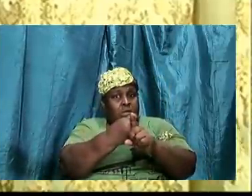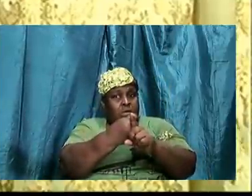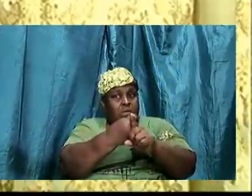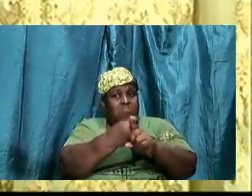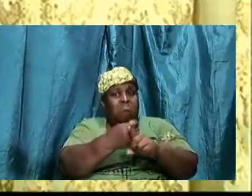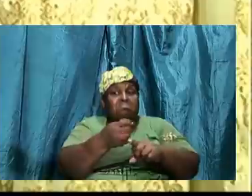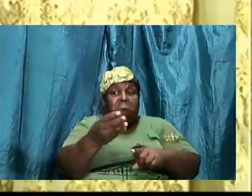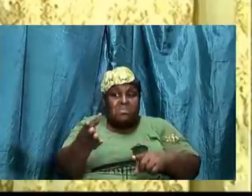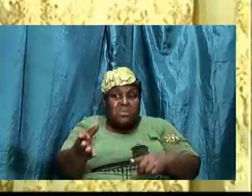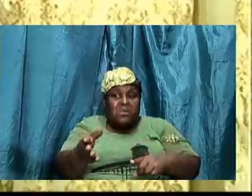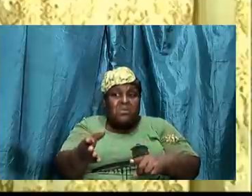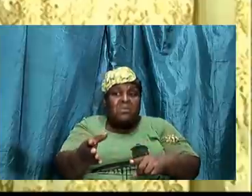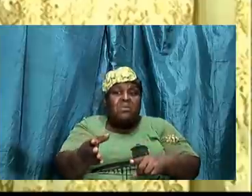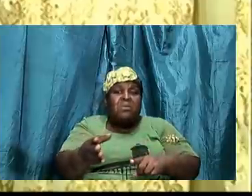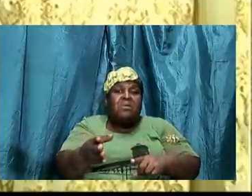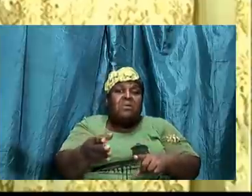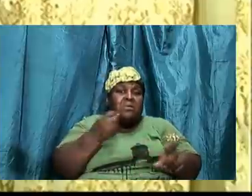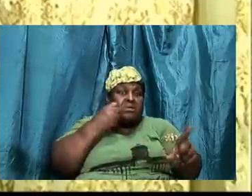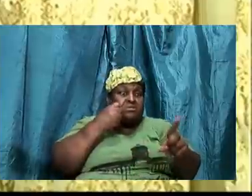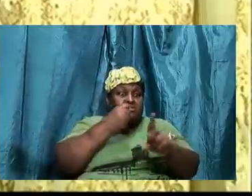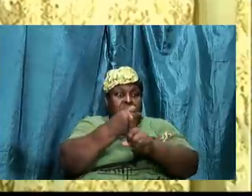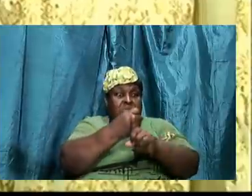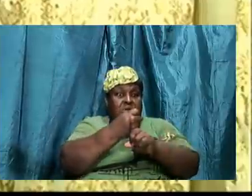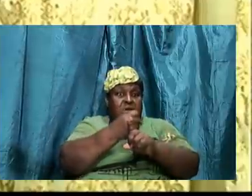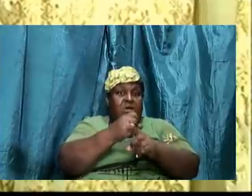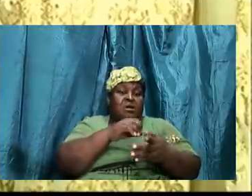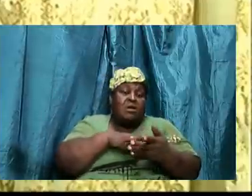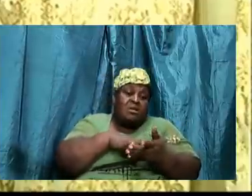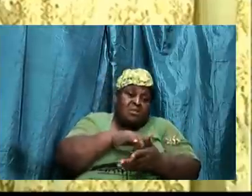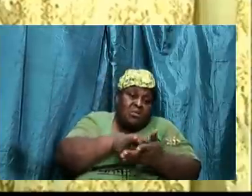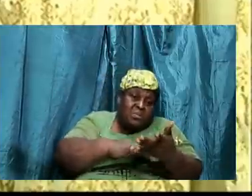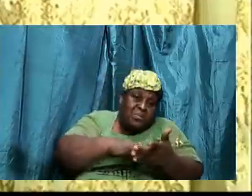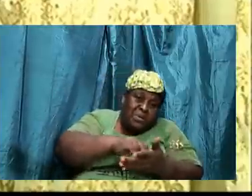they are going to attack the weak, the lame.